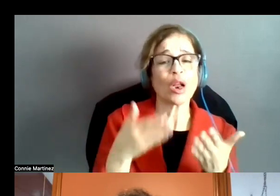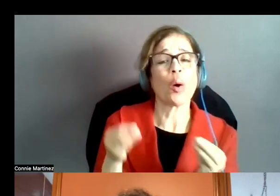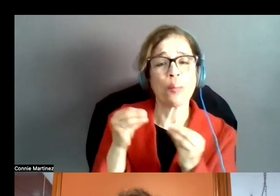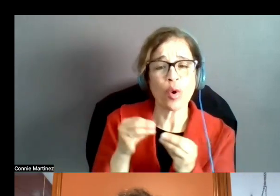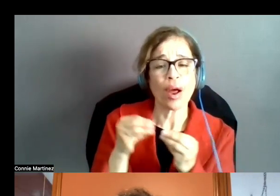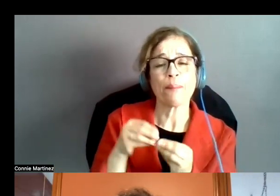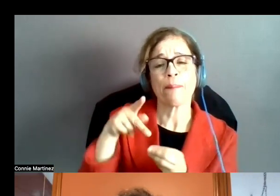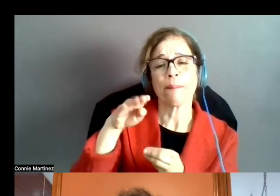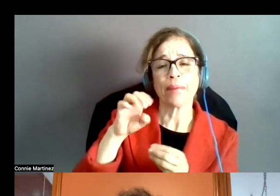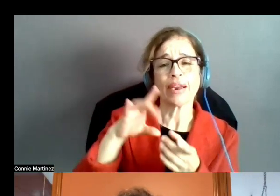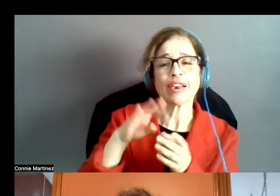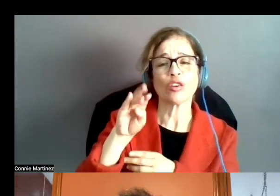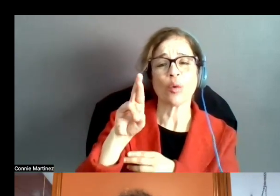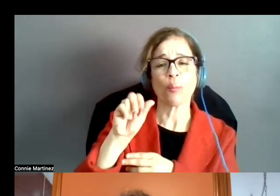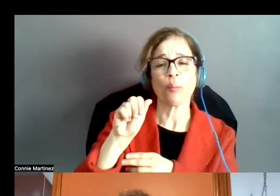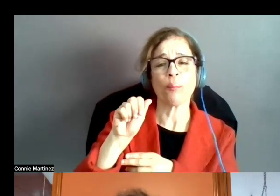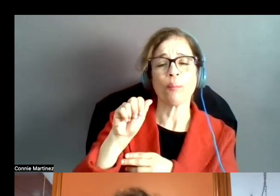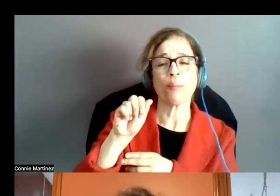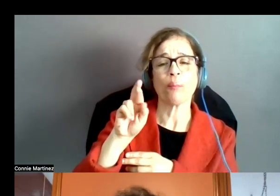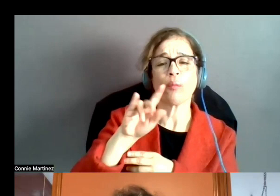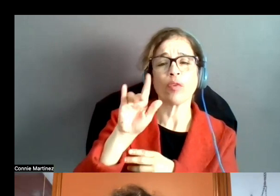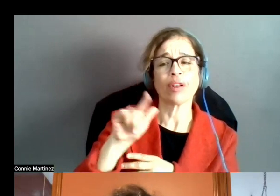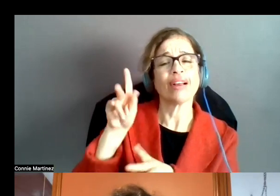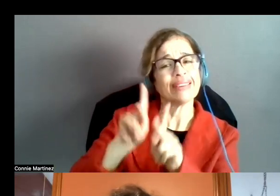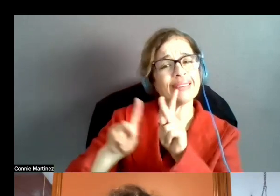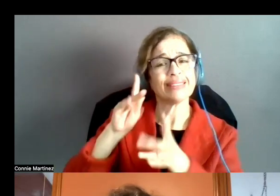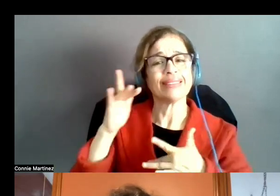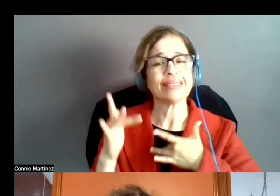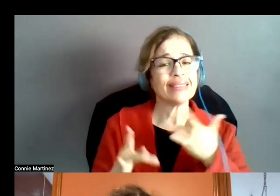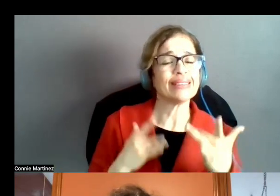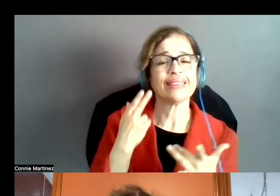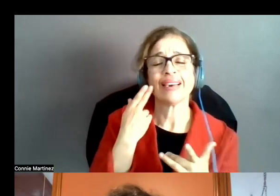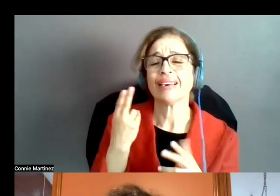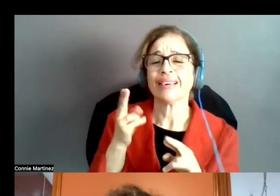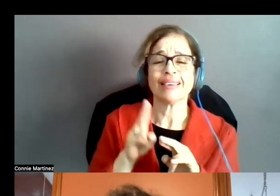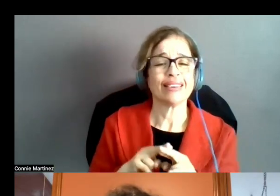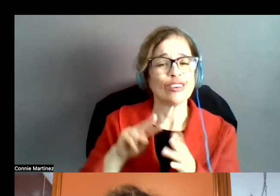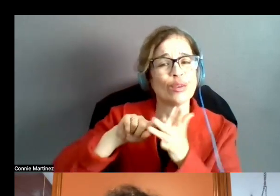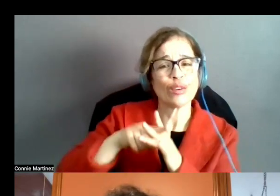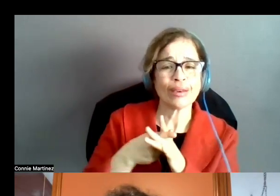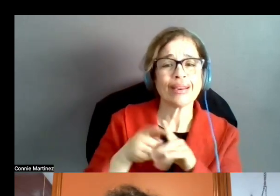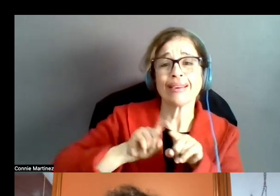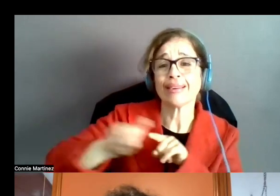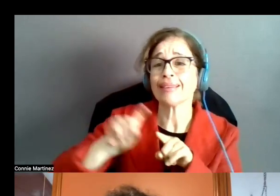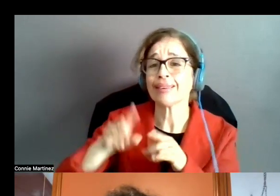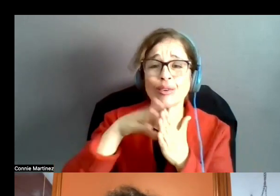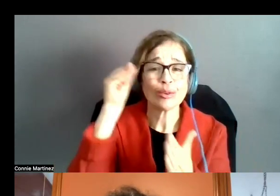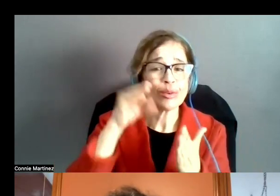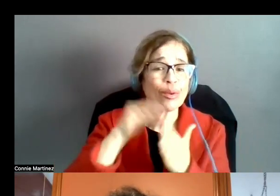of Brazil to them, and folks got excited in other cities, and they started calling, hey, would like to learn